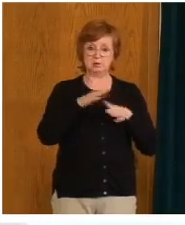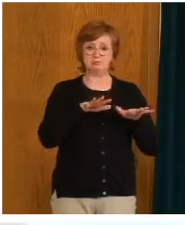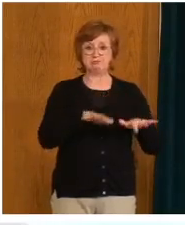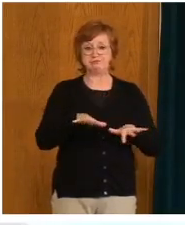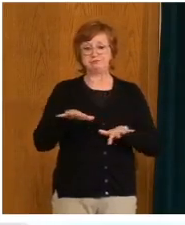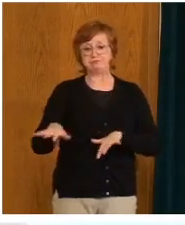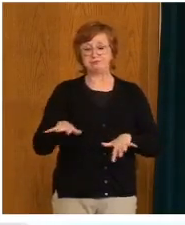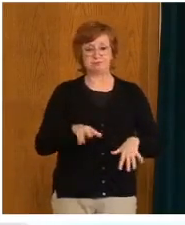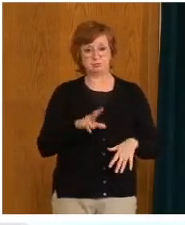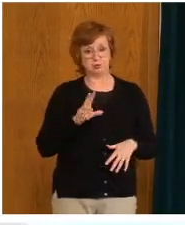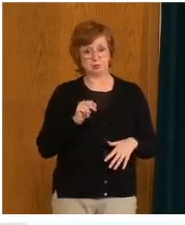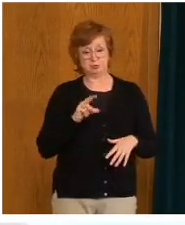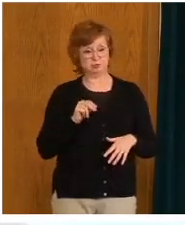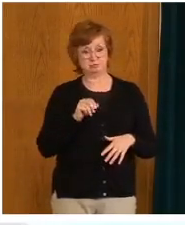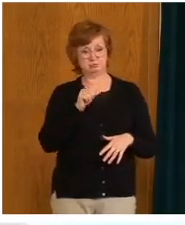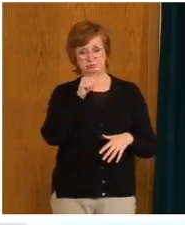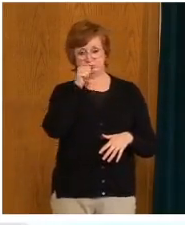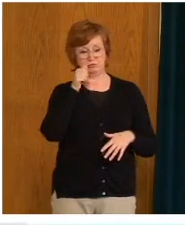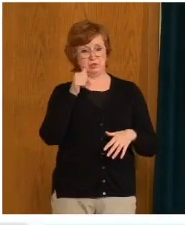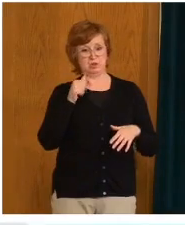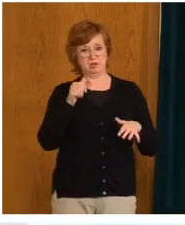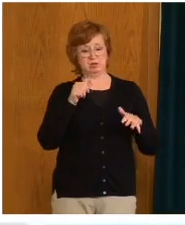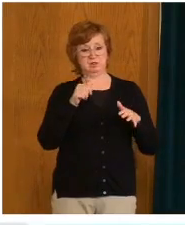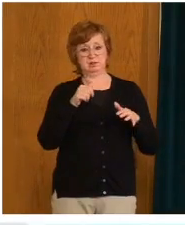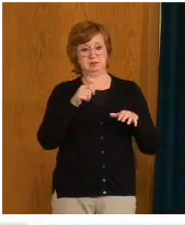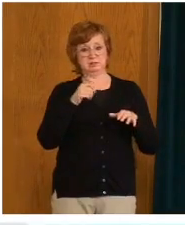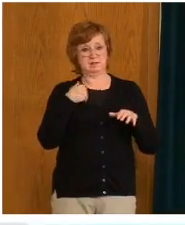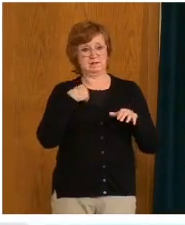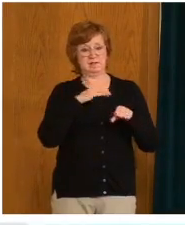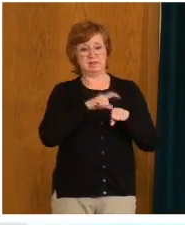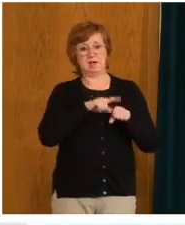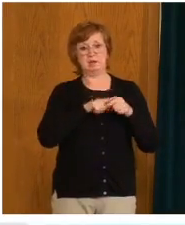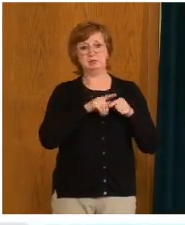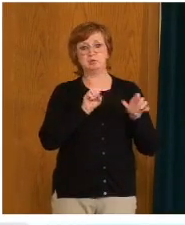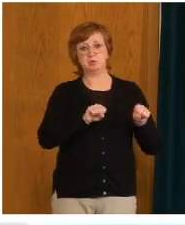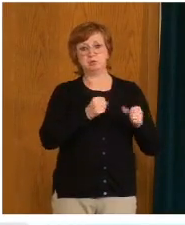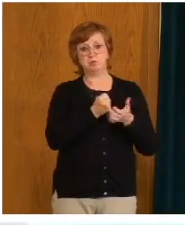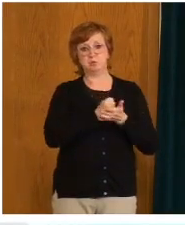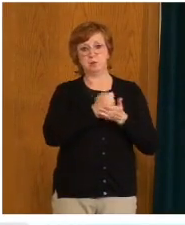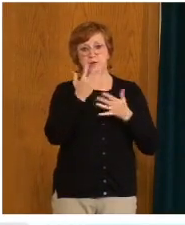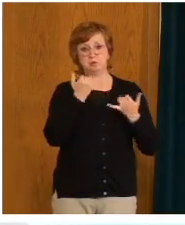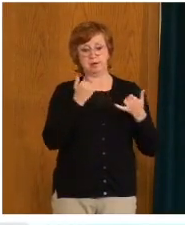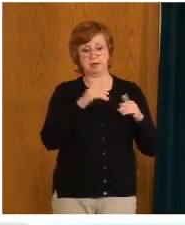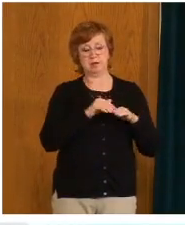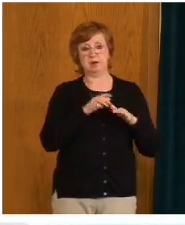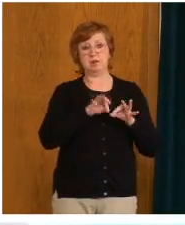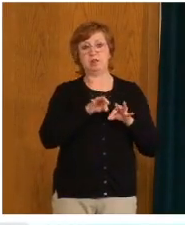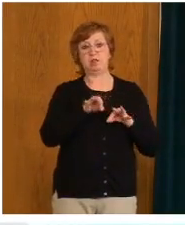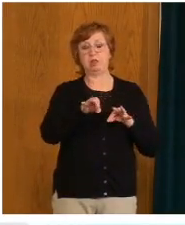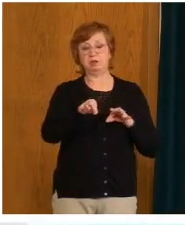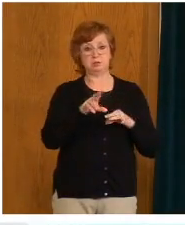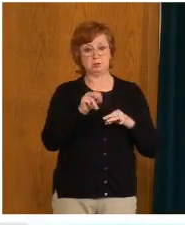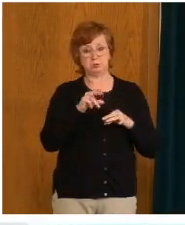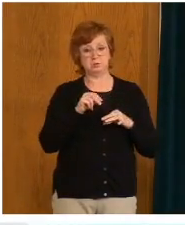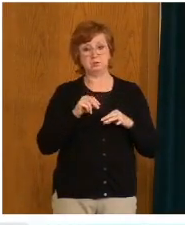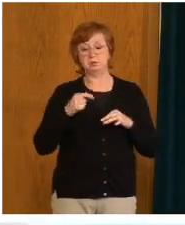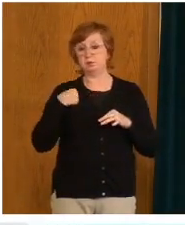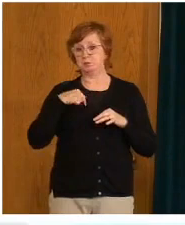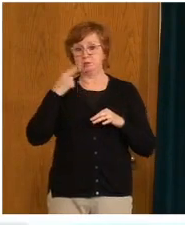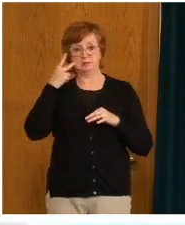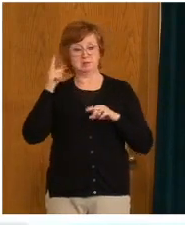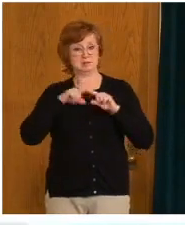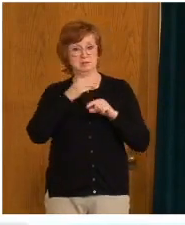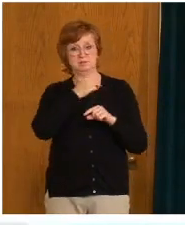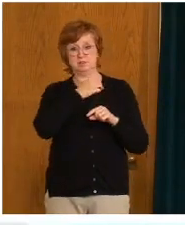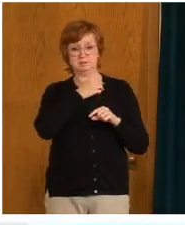why we couldn't have seen a surge similar to other provinces, or can't still see a surge as we reopen